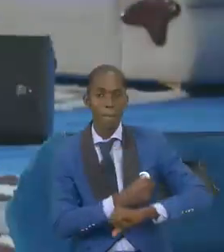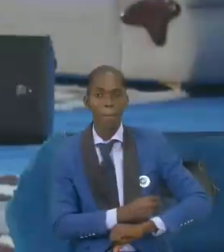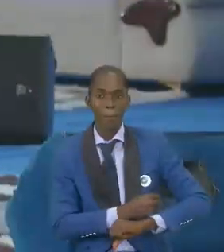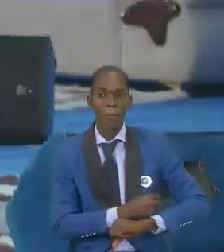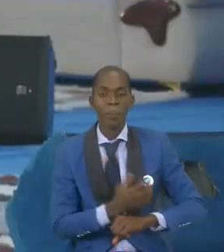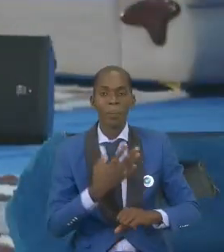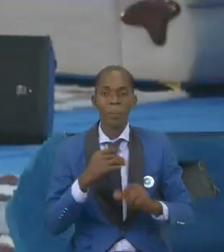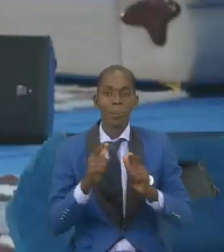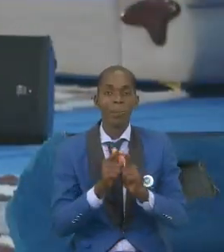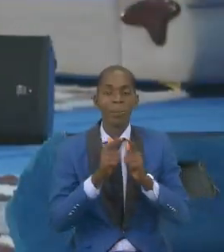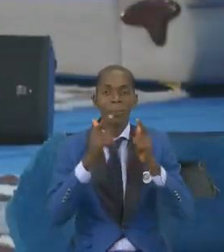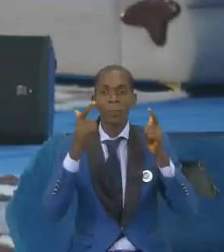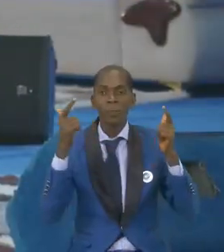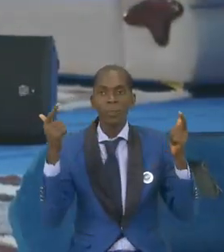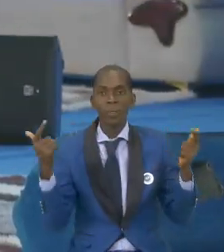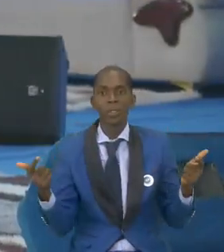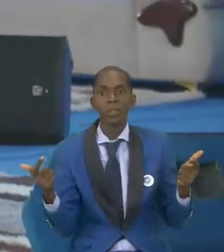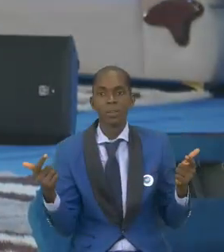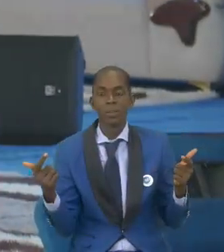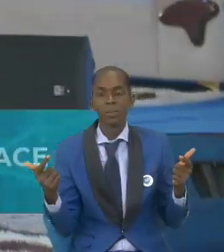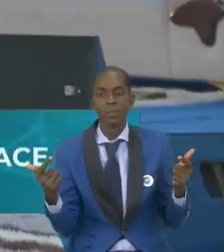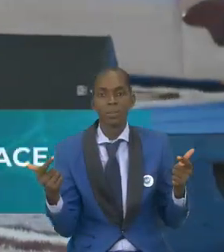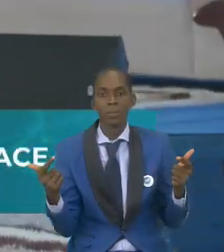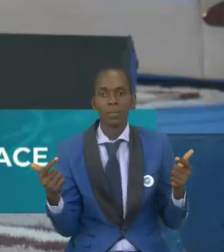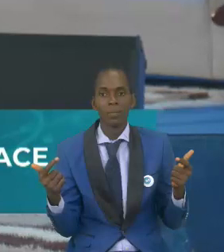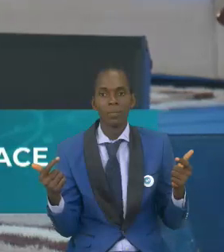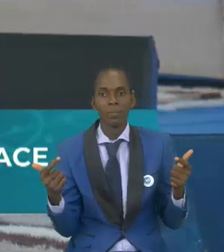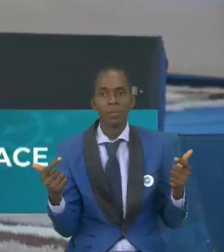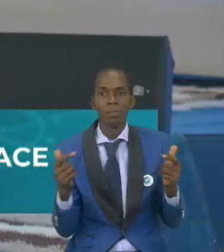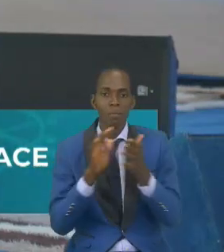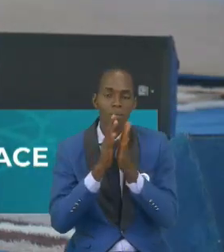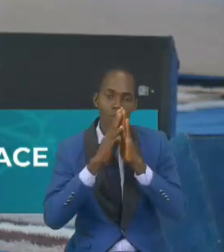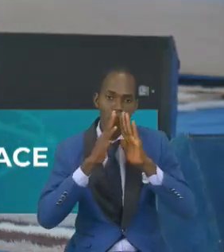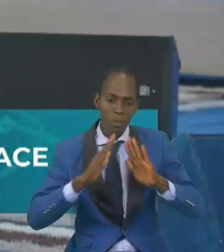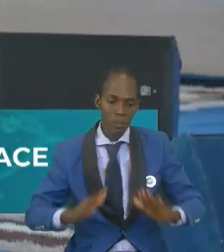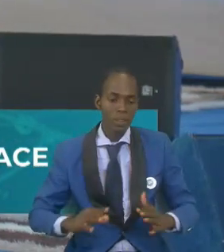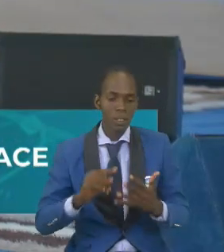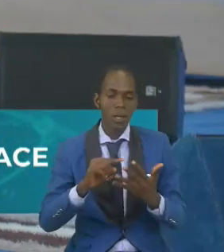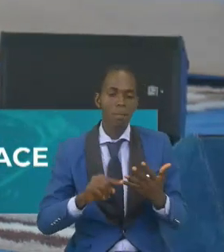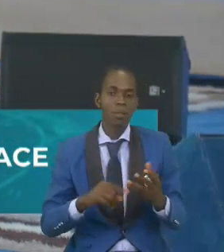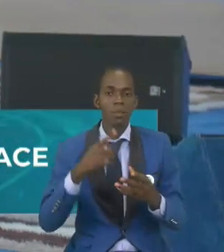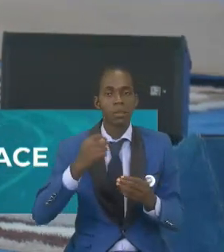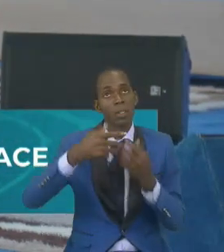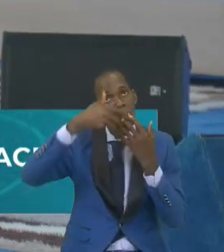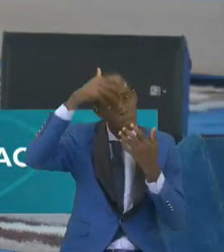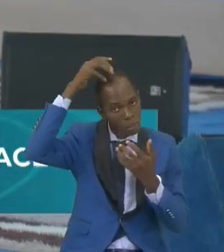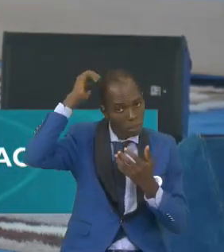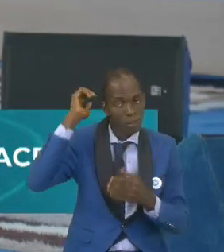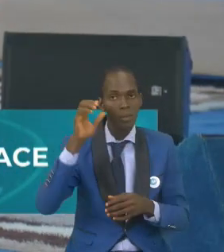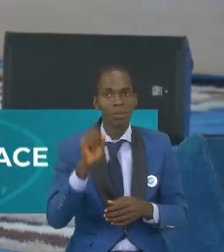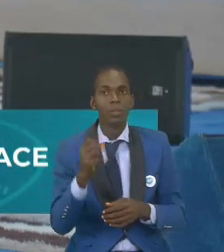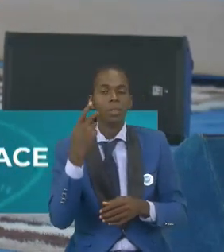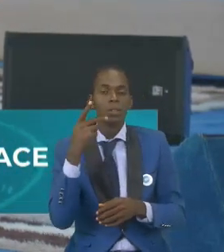surpassing peace among the lions. Among the lions. Look at